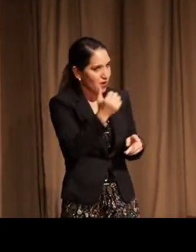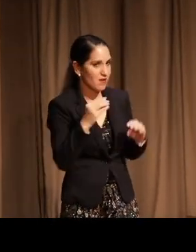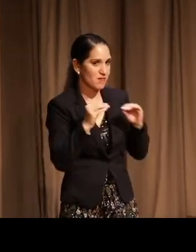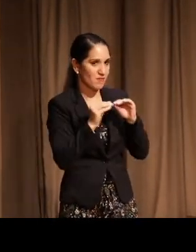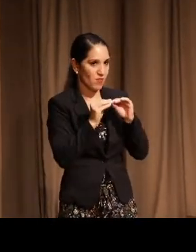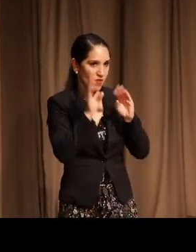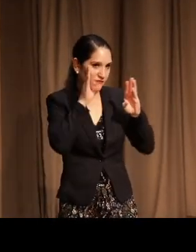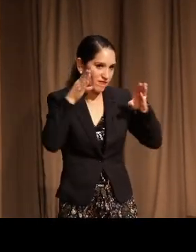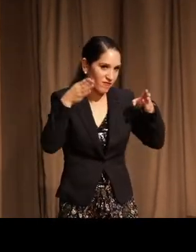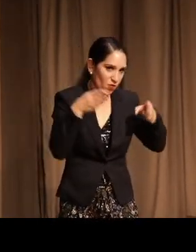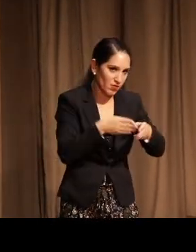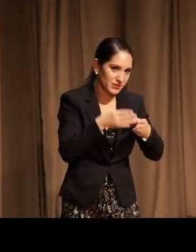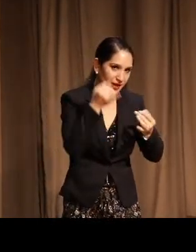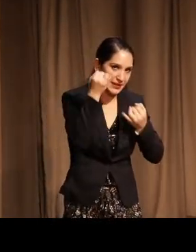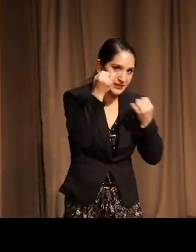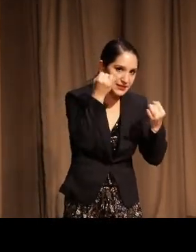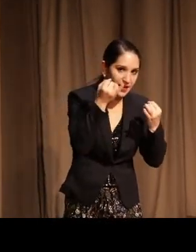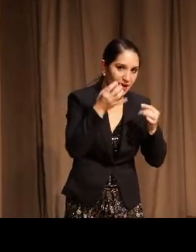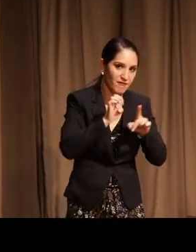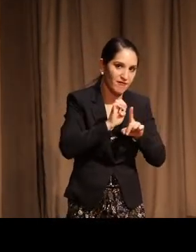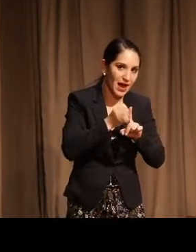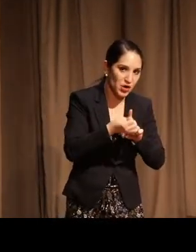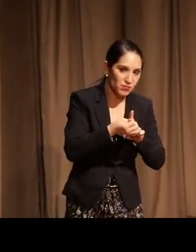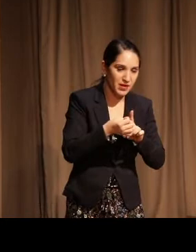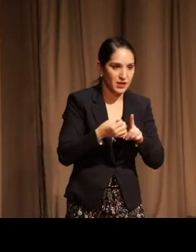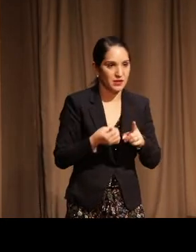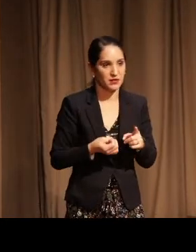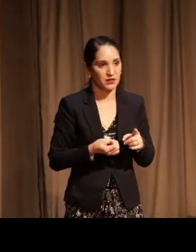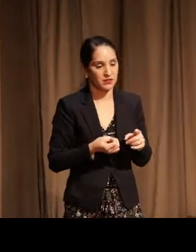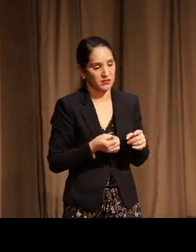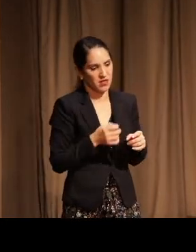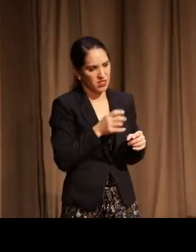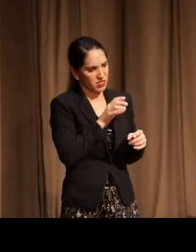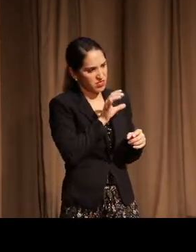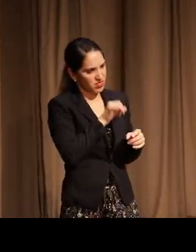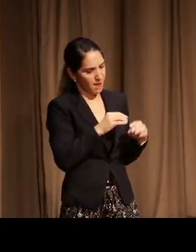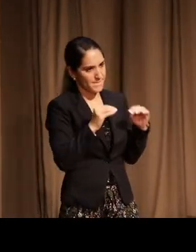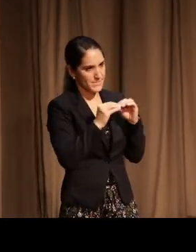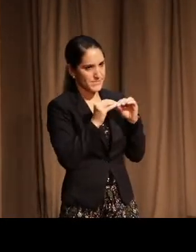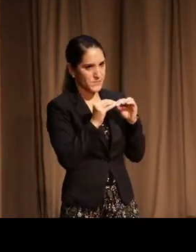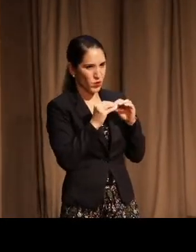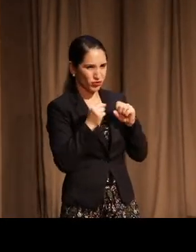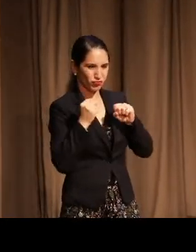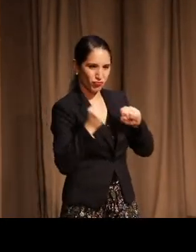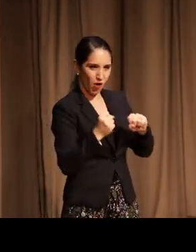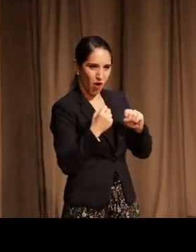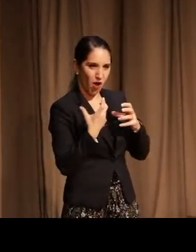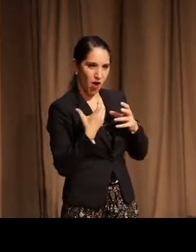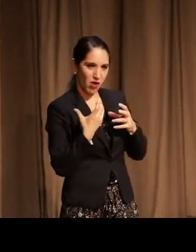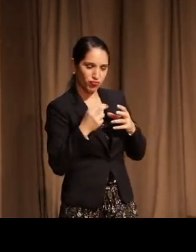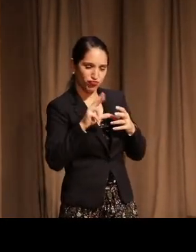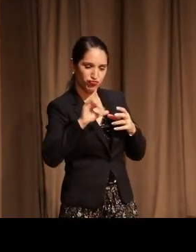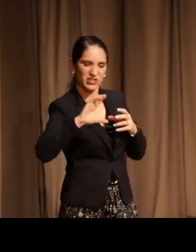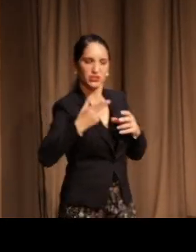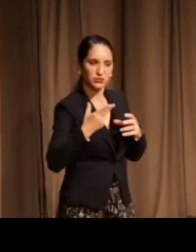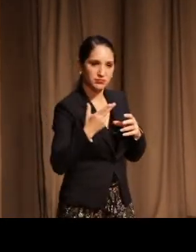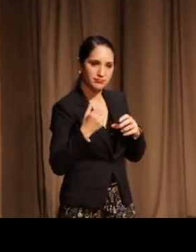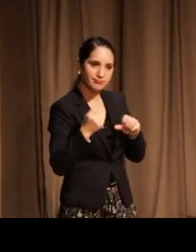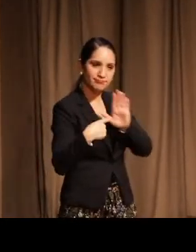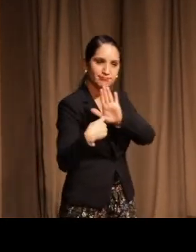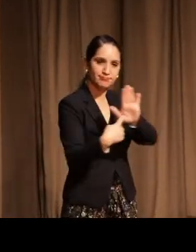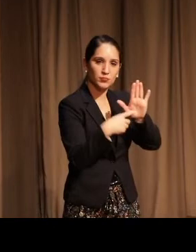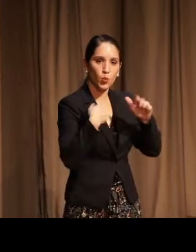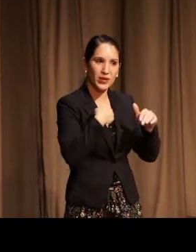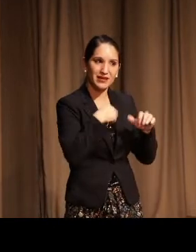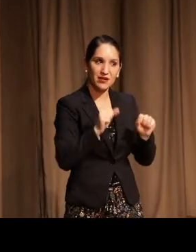this idea of the environment, because that is this richness that we have to offer, right?